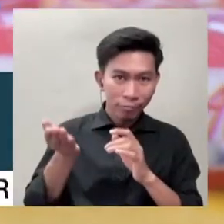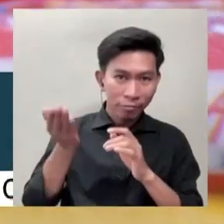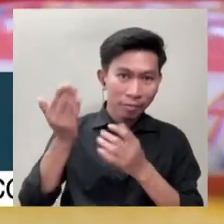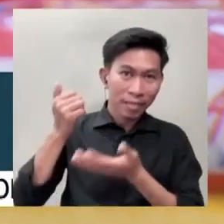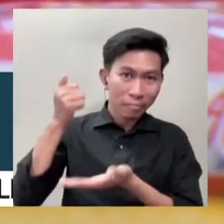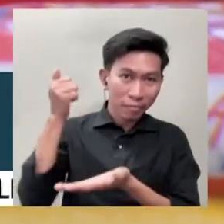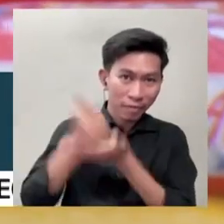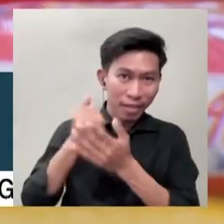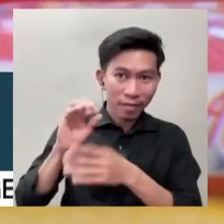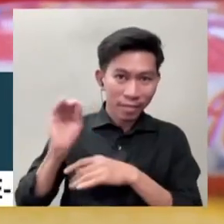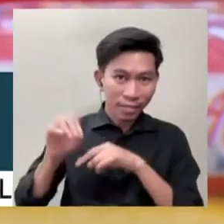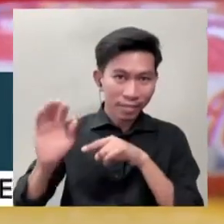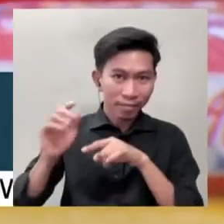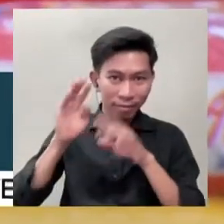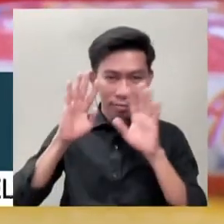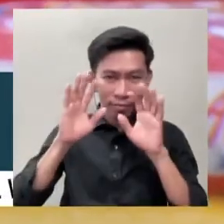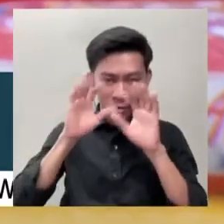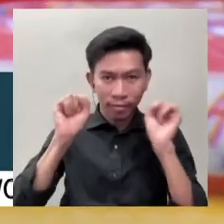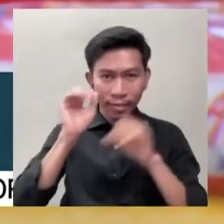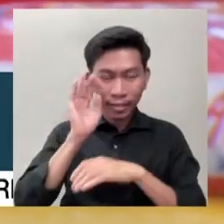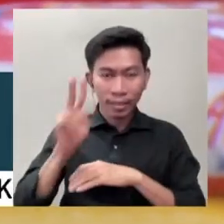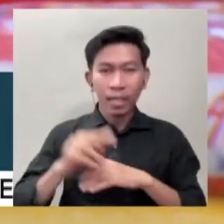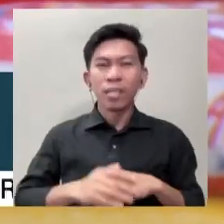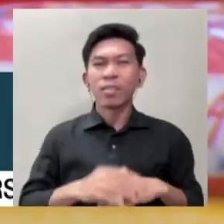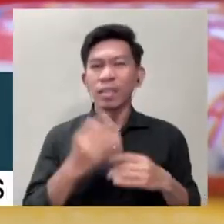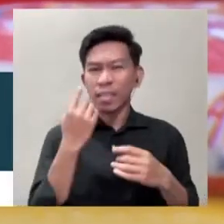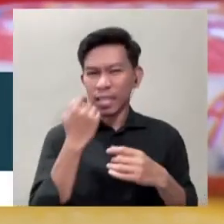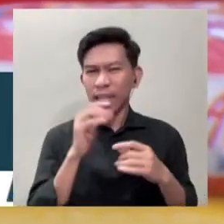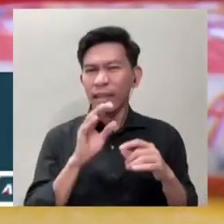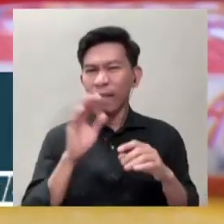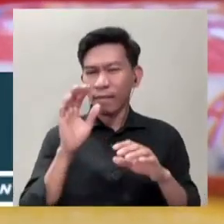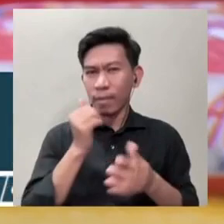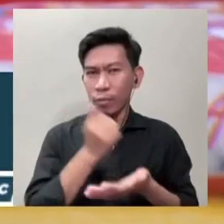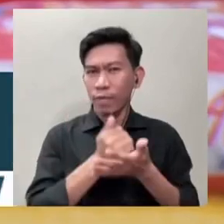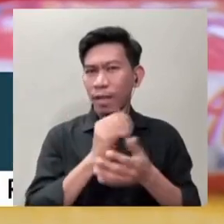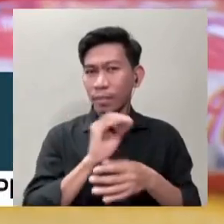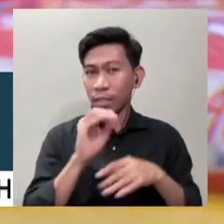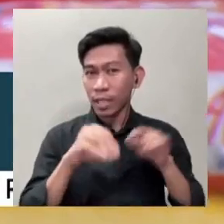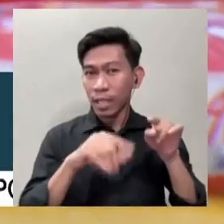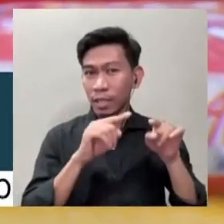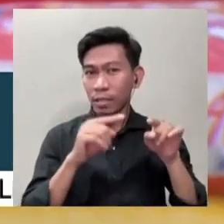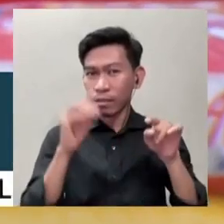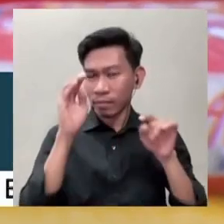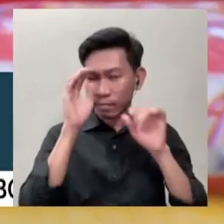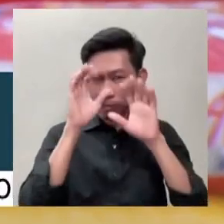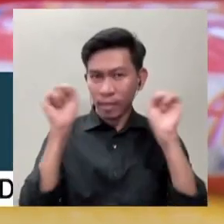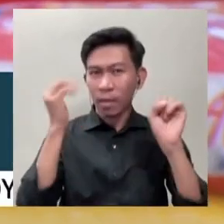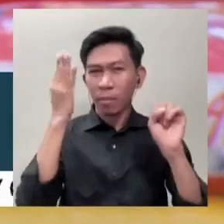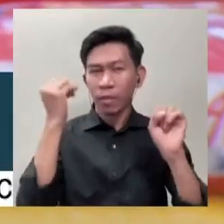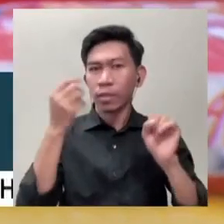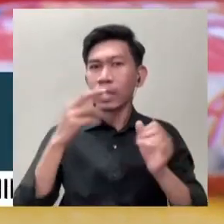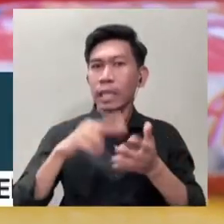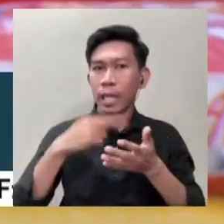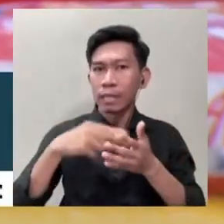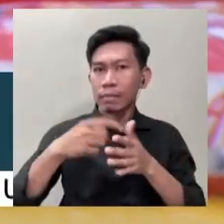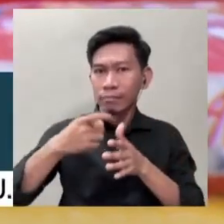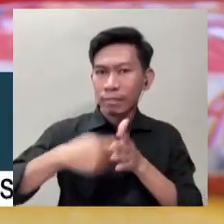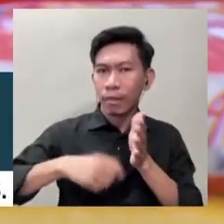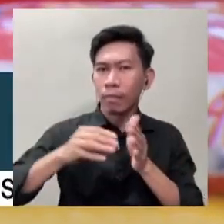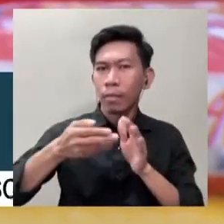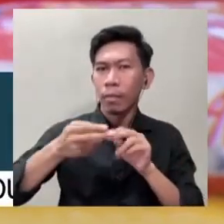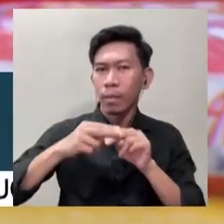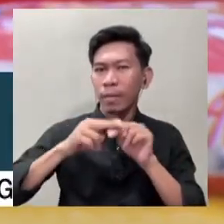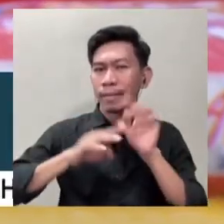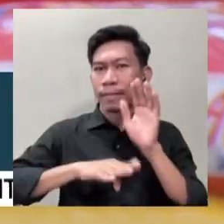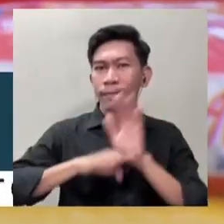point plunge in Marcos Jr.'s approval numbers is most likely due to the high prices of rice and other basic commodities. Let's take a